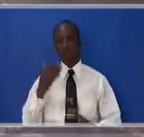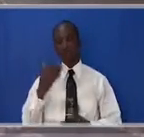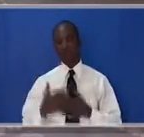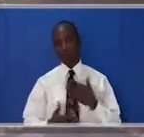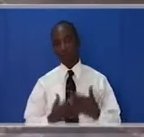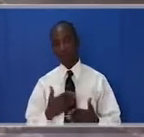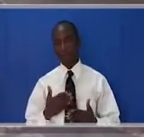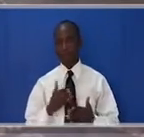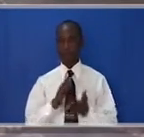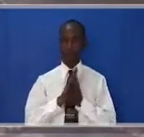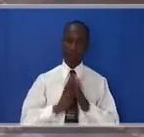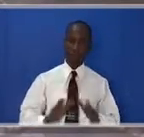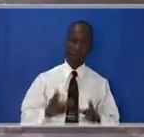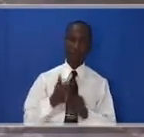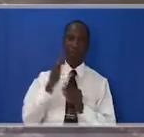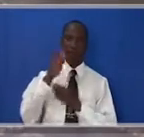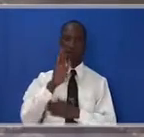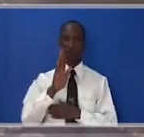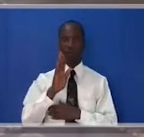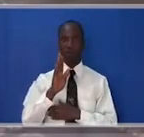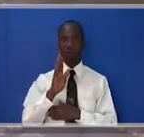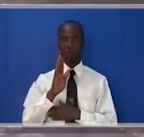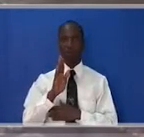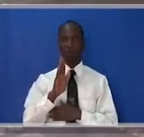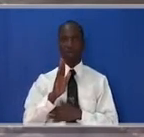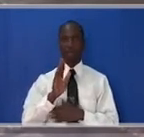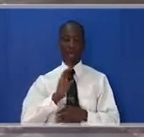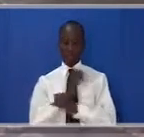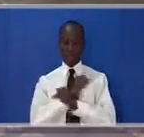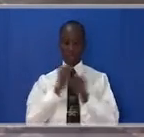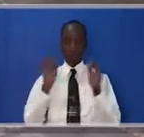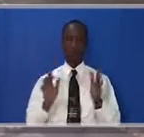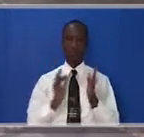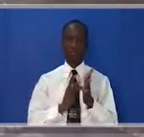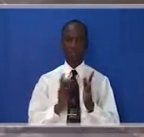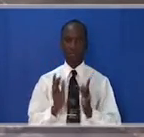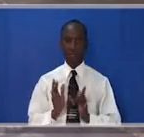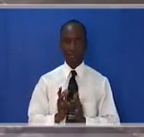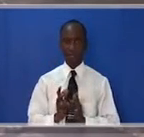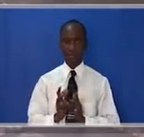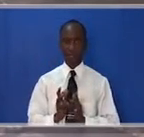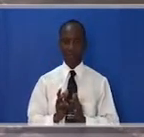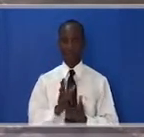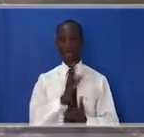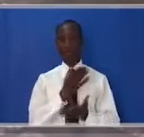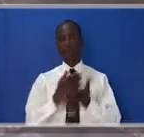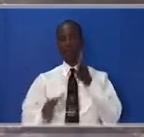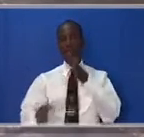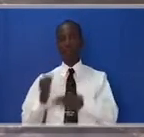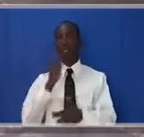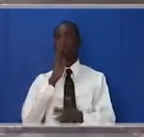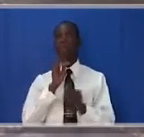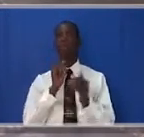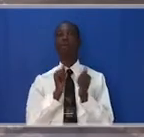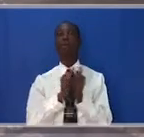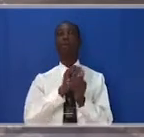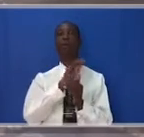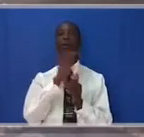Adomni asomdwia efri ye na agya yankopon ye na agye nkwa Yesu Kristo ene hum kronkron enka ye